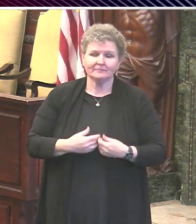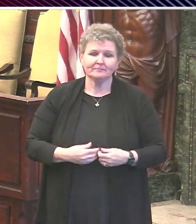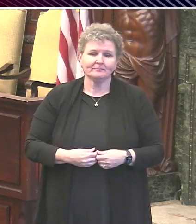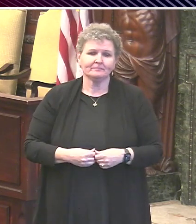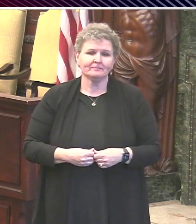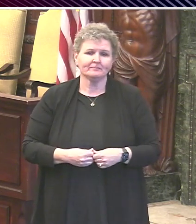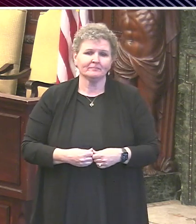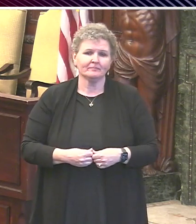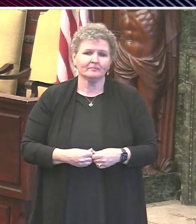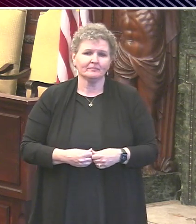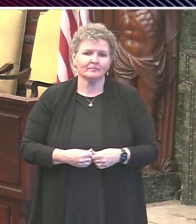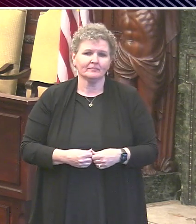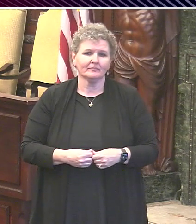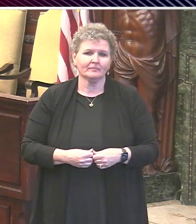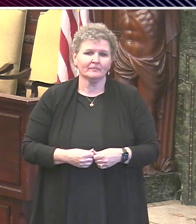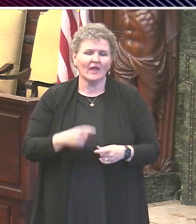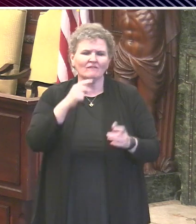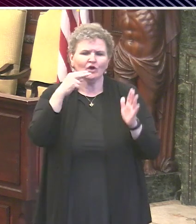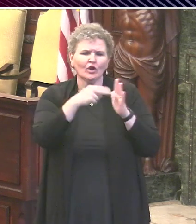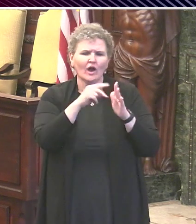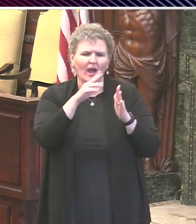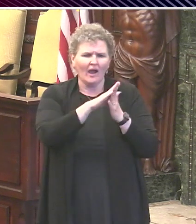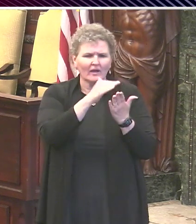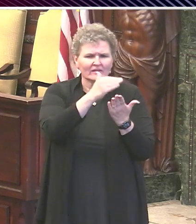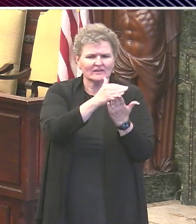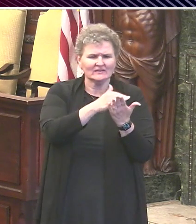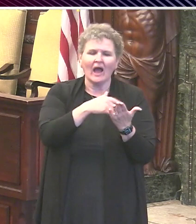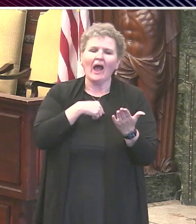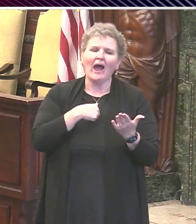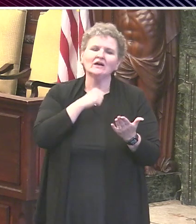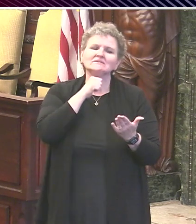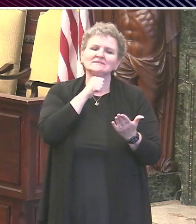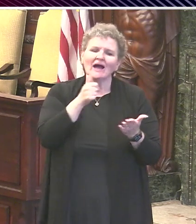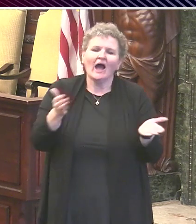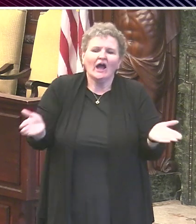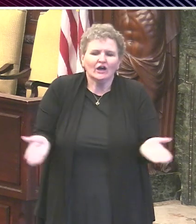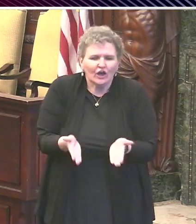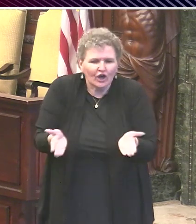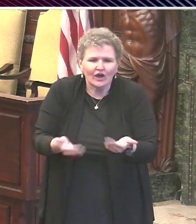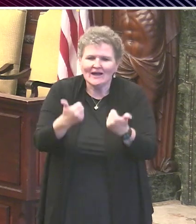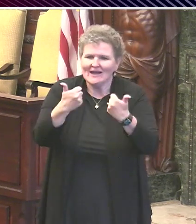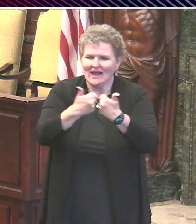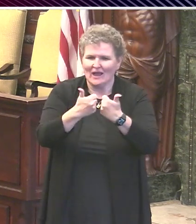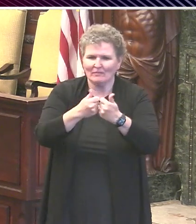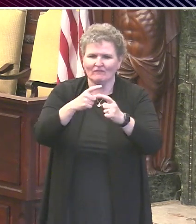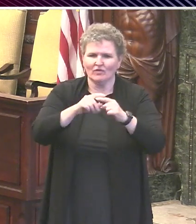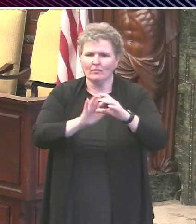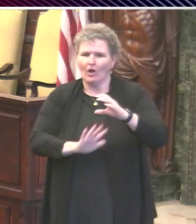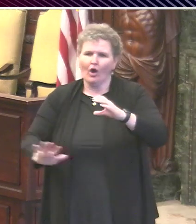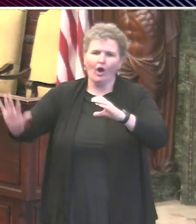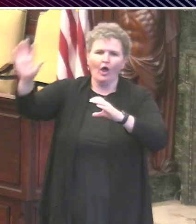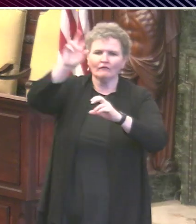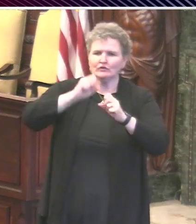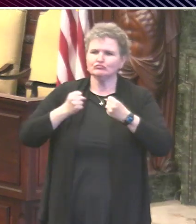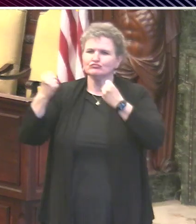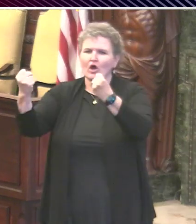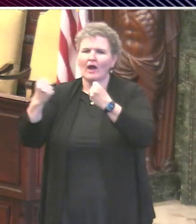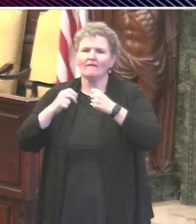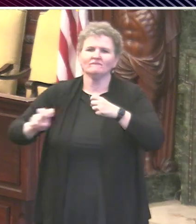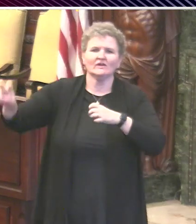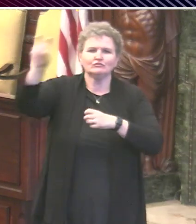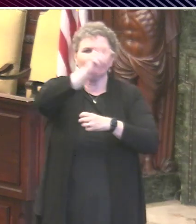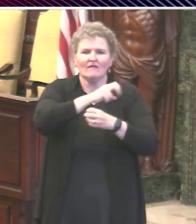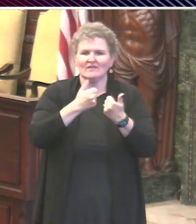and I think we're certainly discouraged playing competitive games between two teams. I don't know if it actually prohibits that. It certainly prohibits